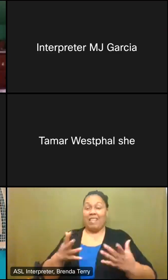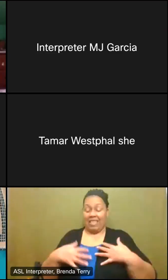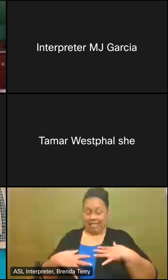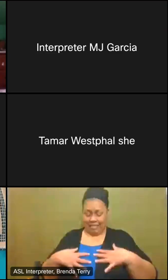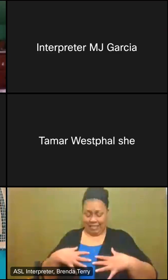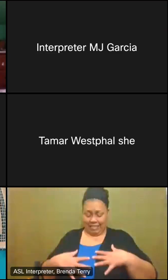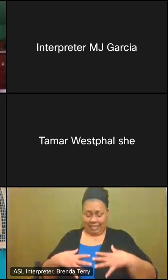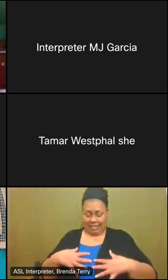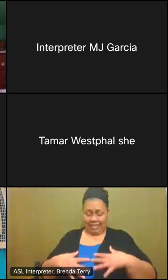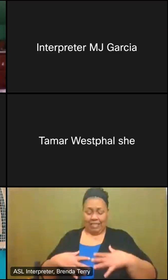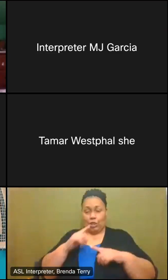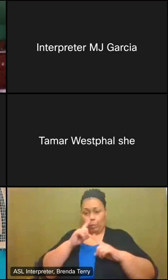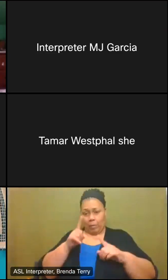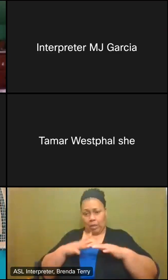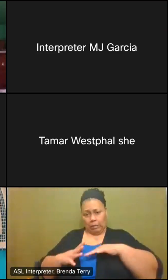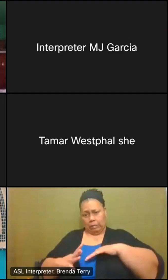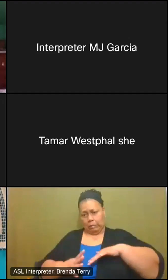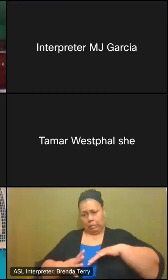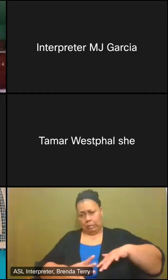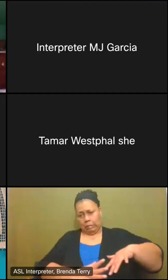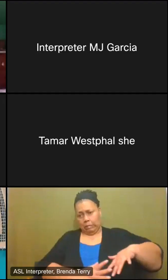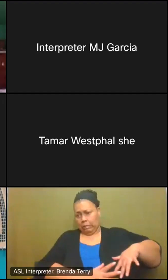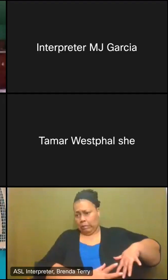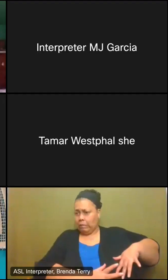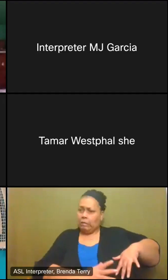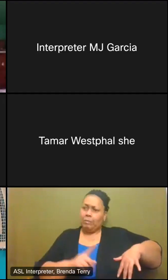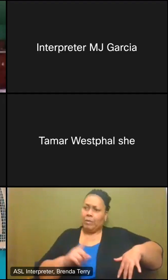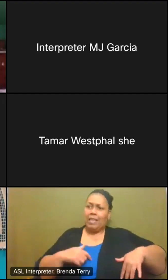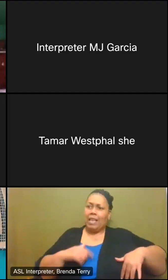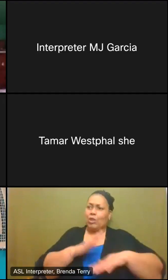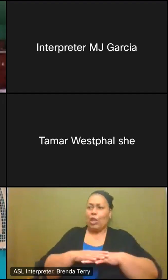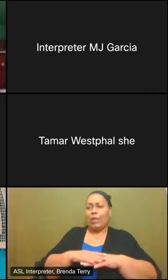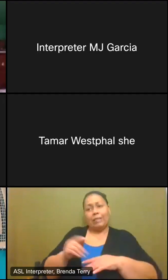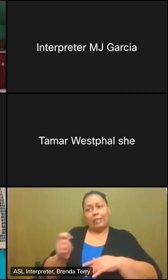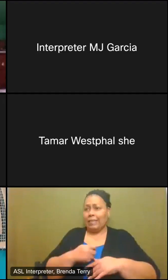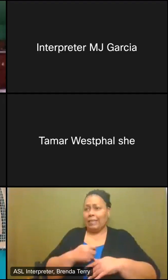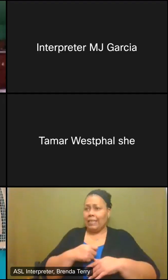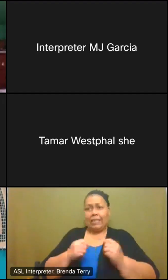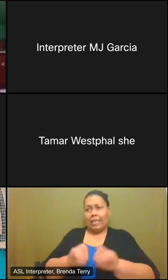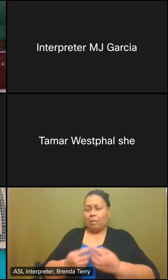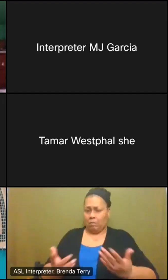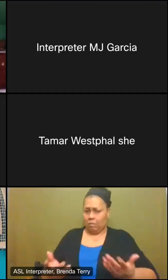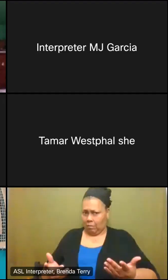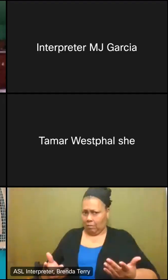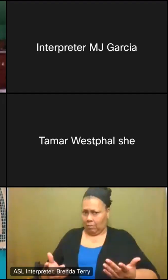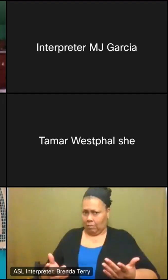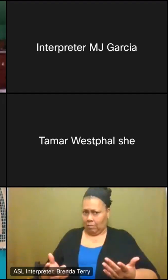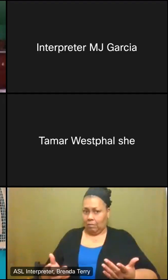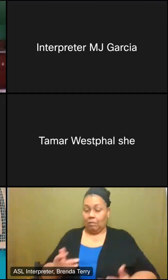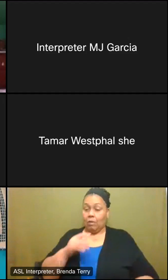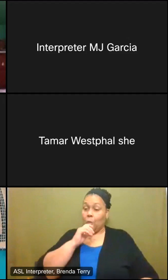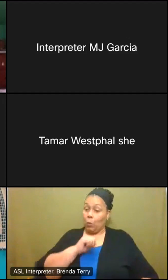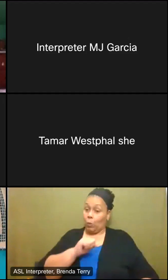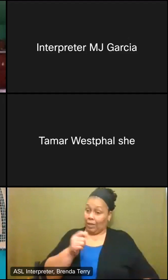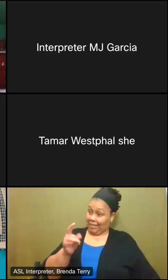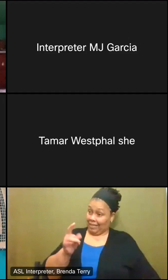didn't matter because I was on the tennis team, right? So at 18, I decided